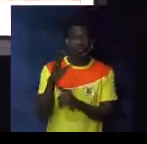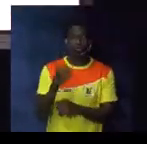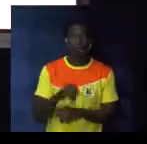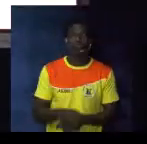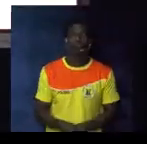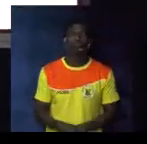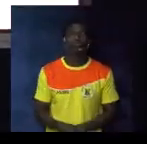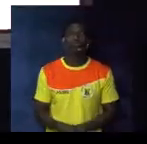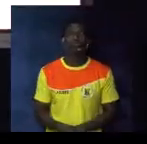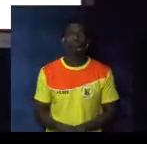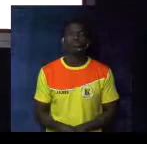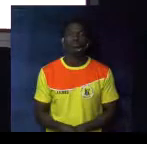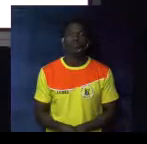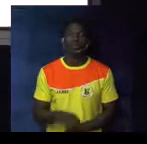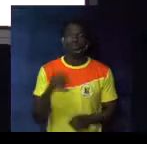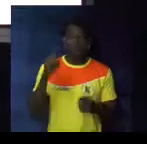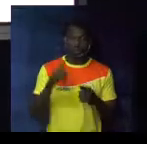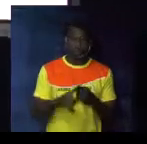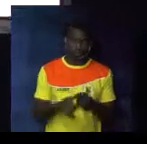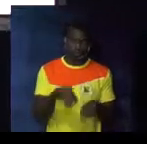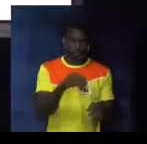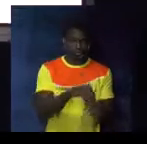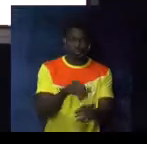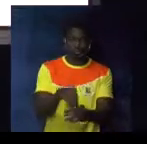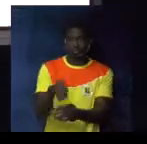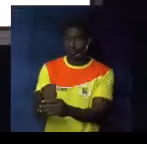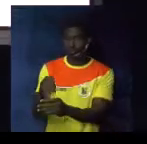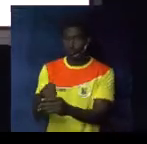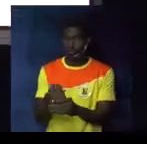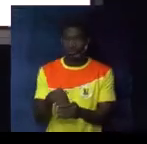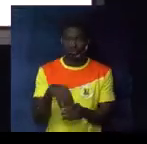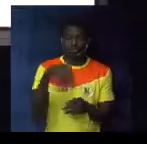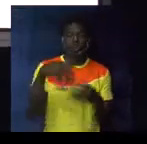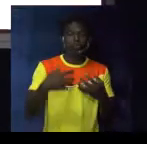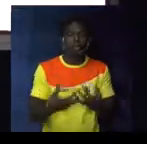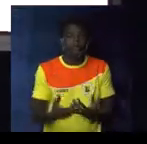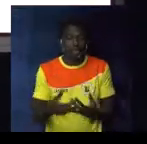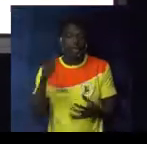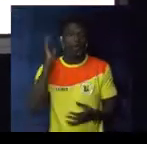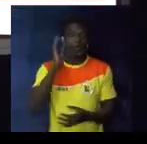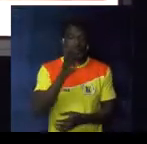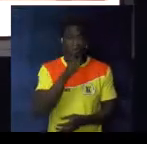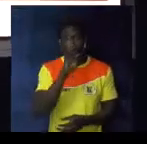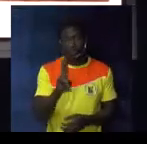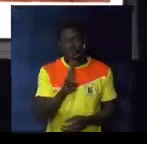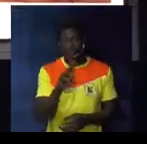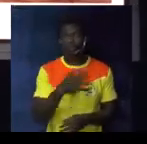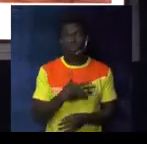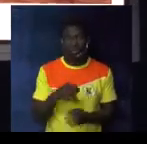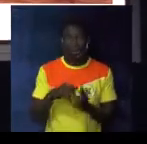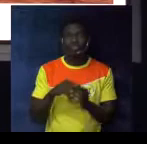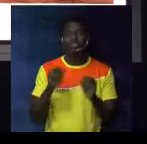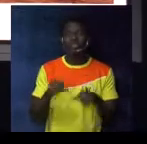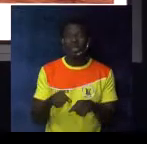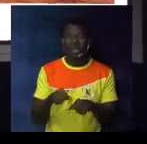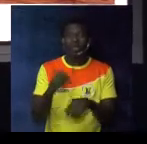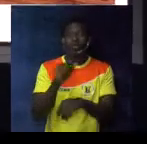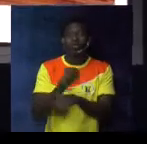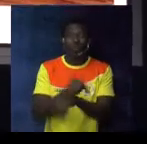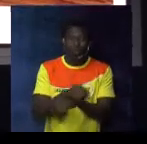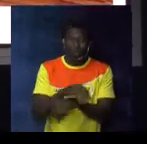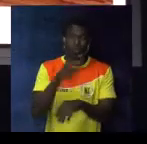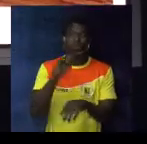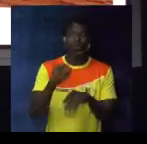crops. Planters are used for sowing crops. To sow your crops, planter will be used, and it can